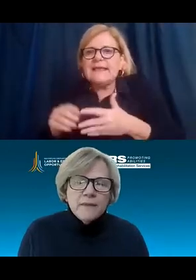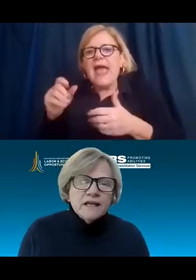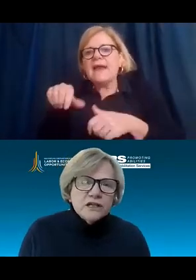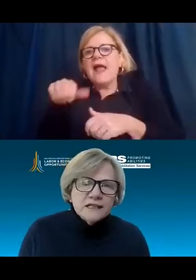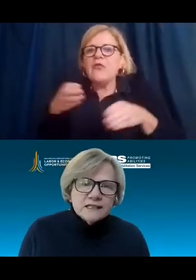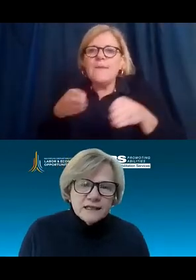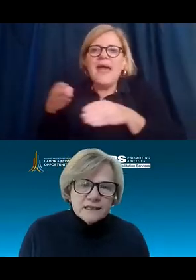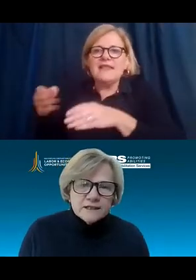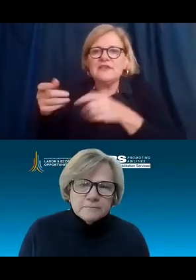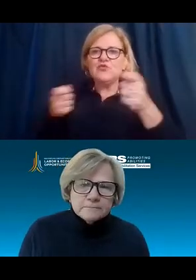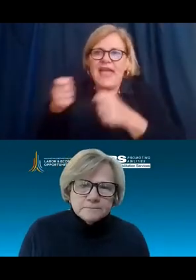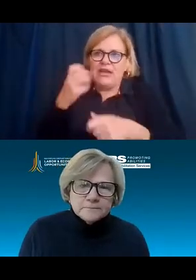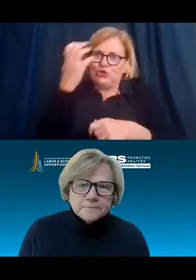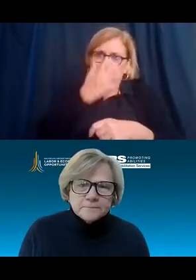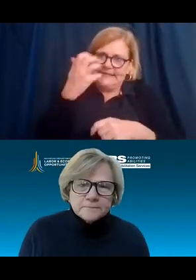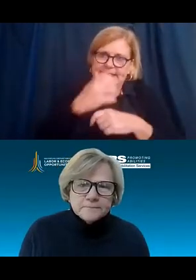of managing dizziness.